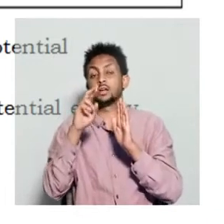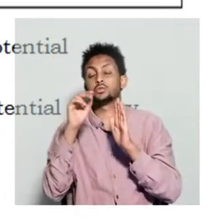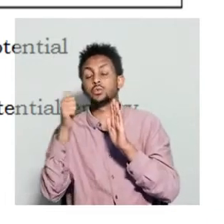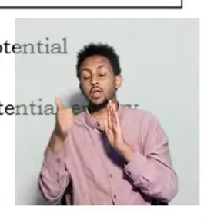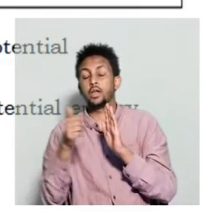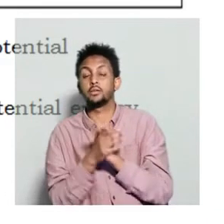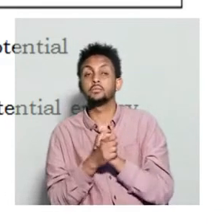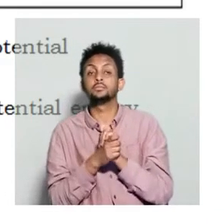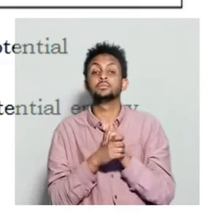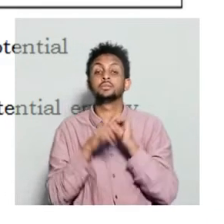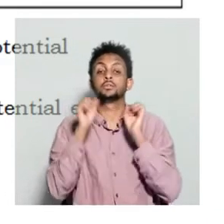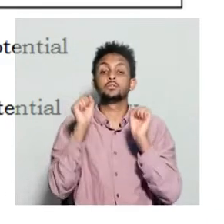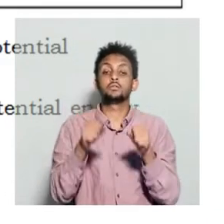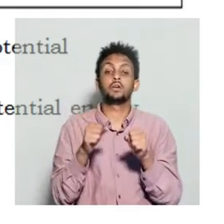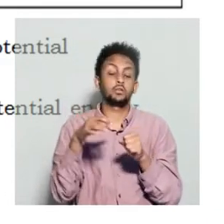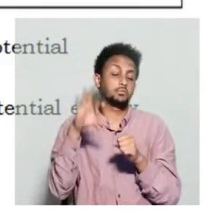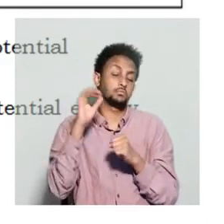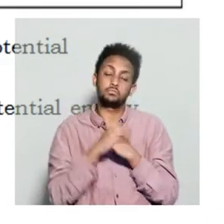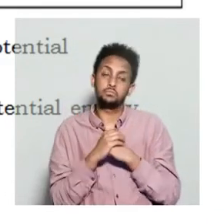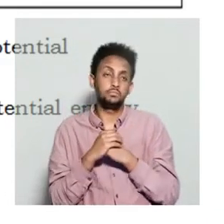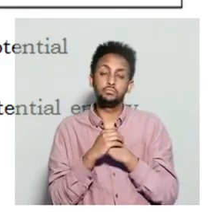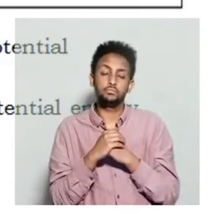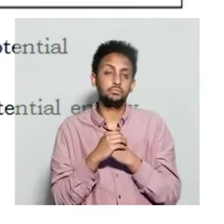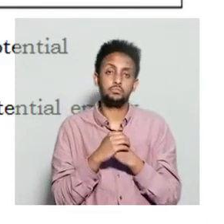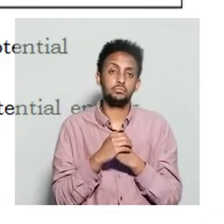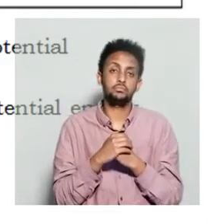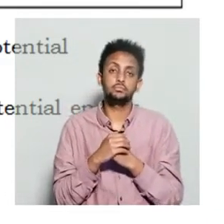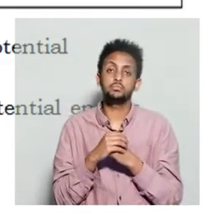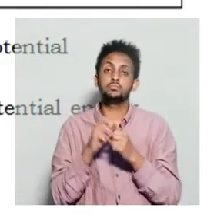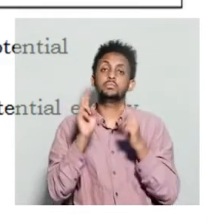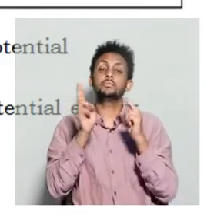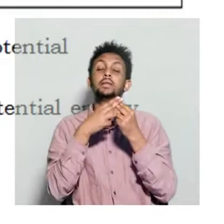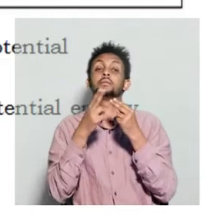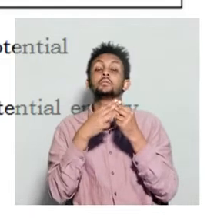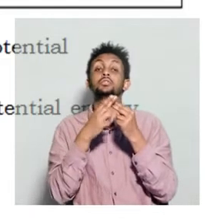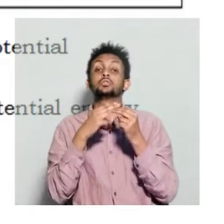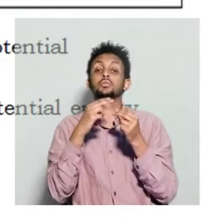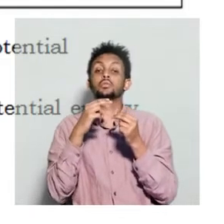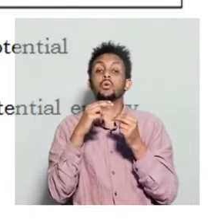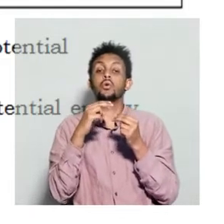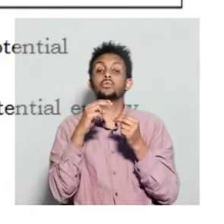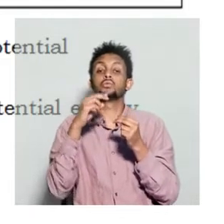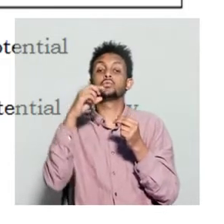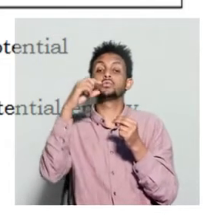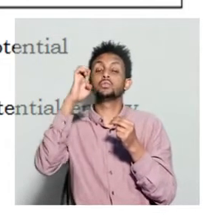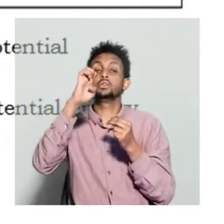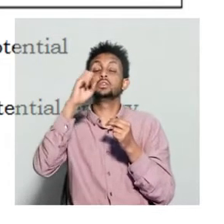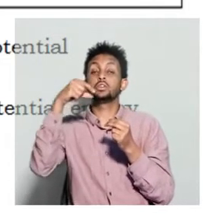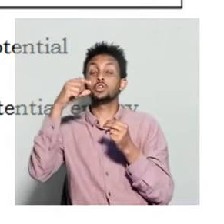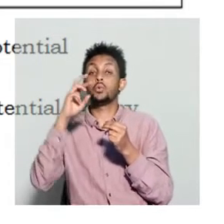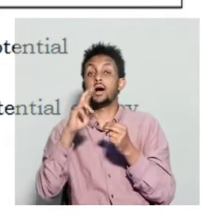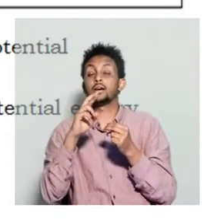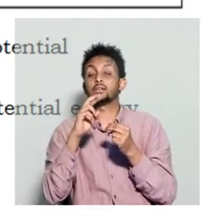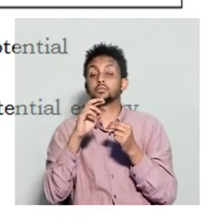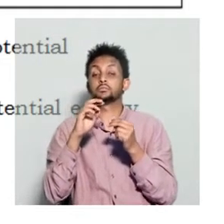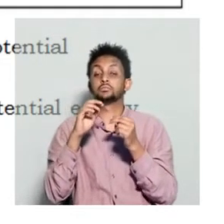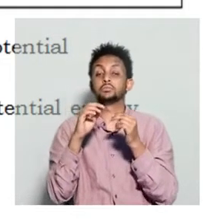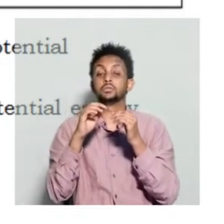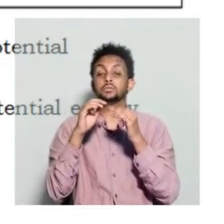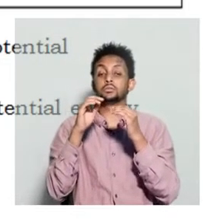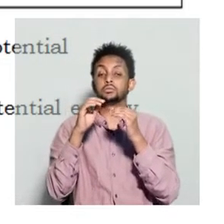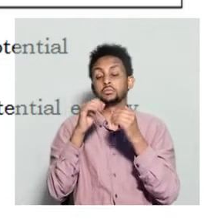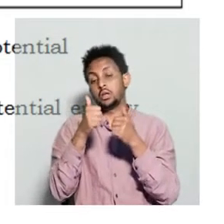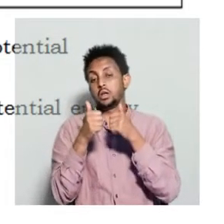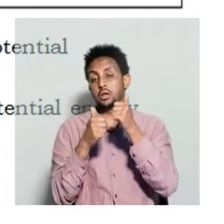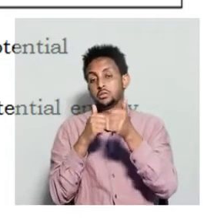A. You can find like this. And the multiplication of EQR at A minus EQR at B,